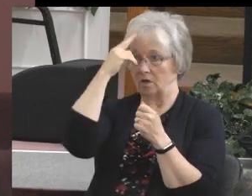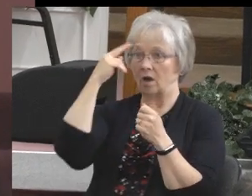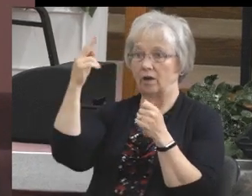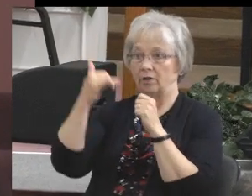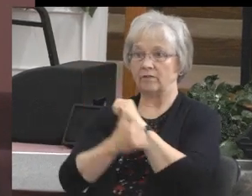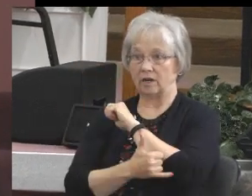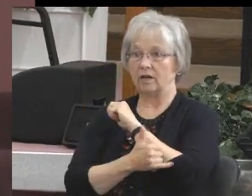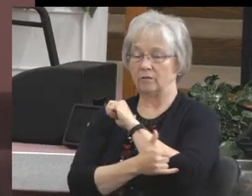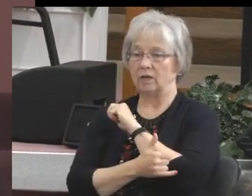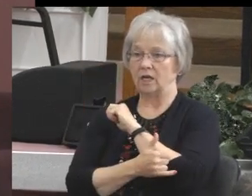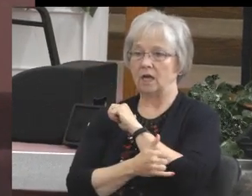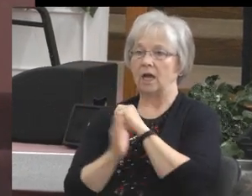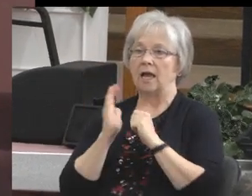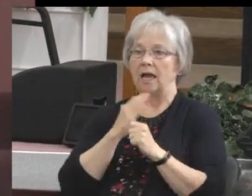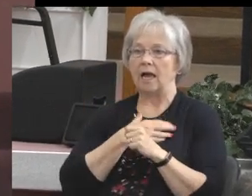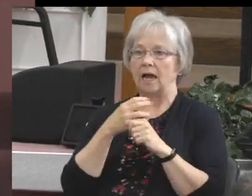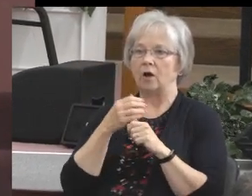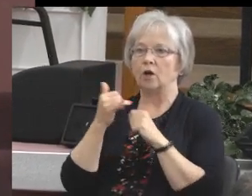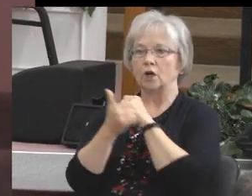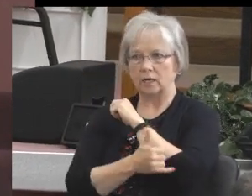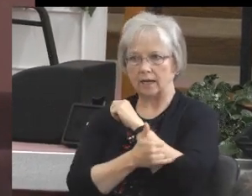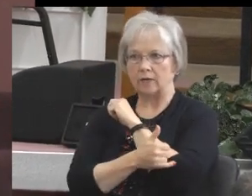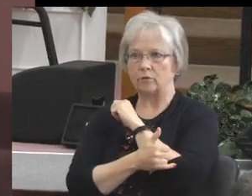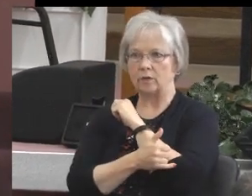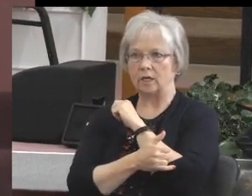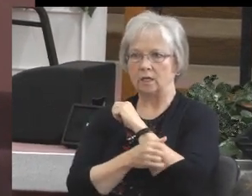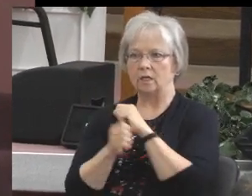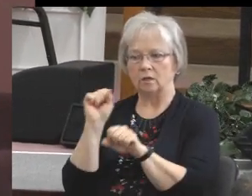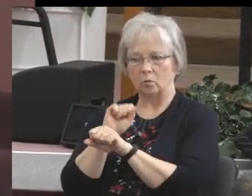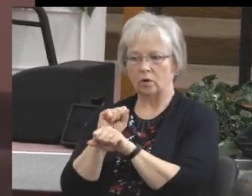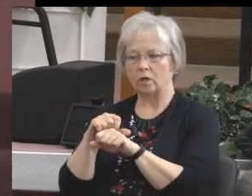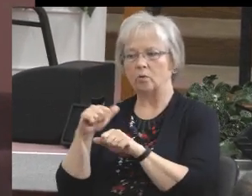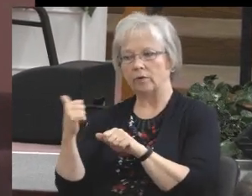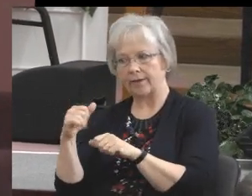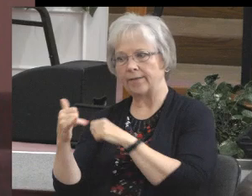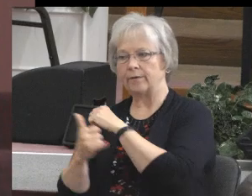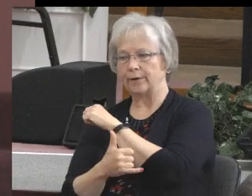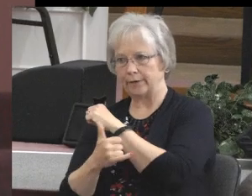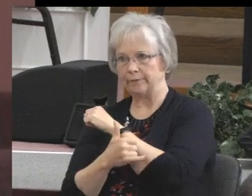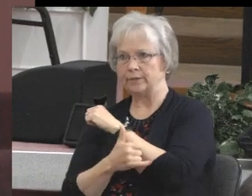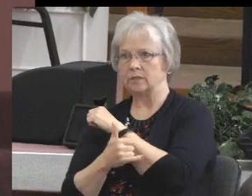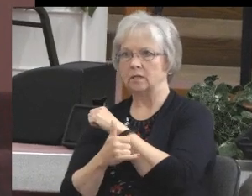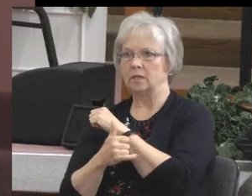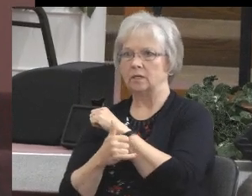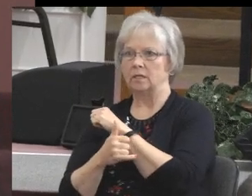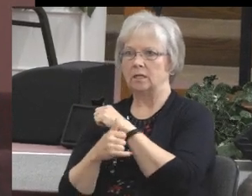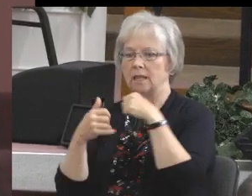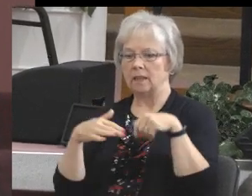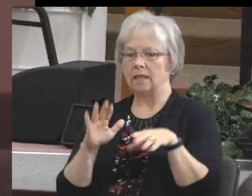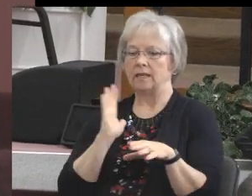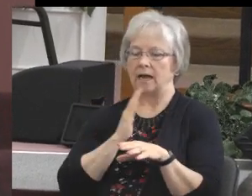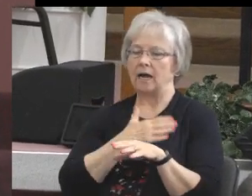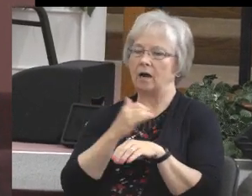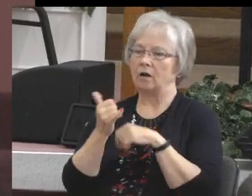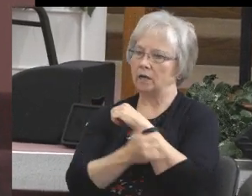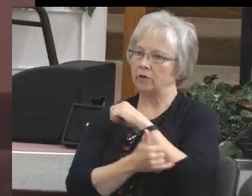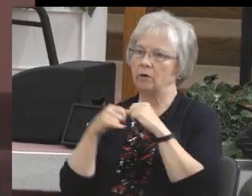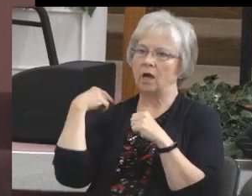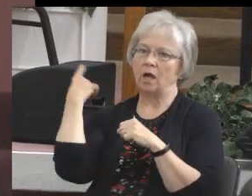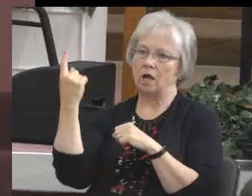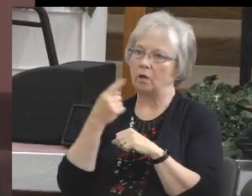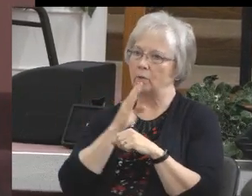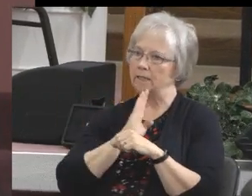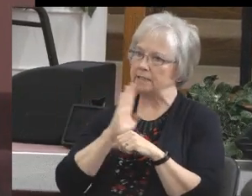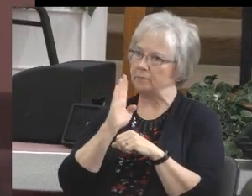Decatur, our country, in dealing with other countries, may she always be right, but it is still our